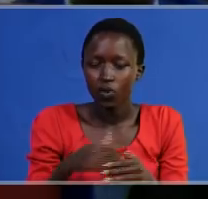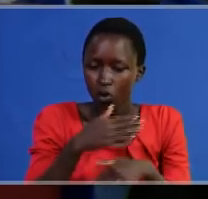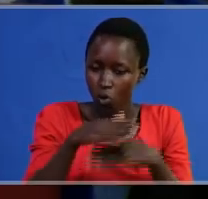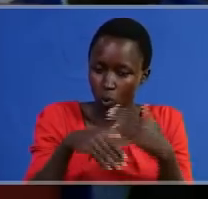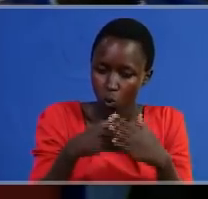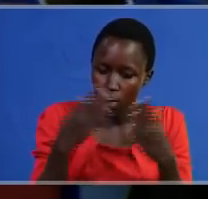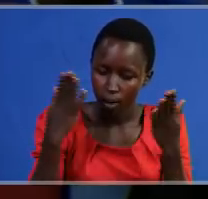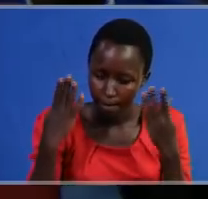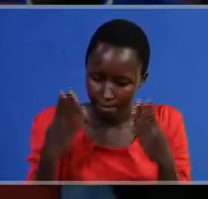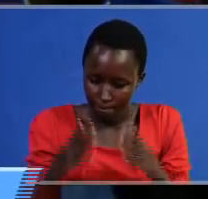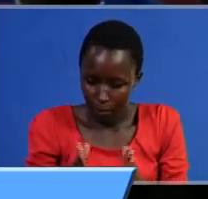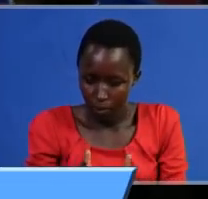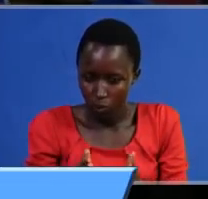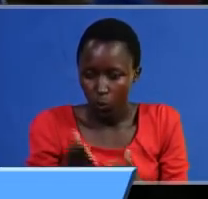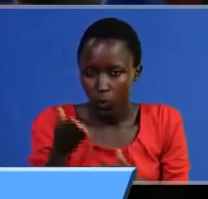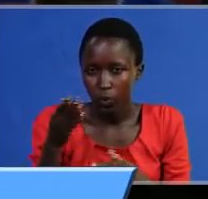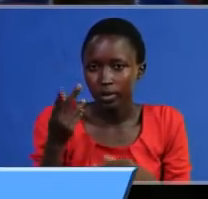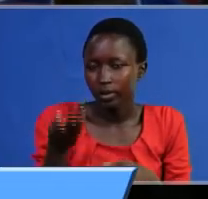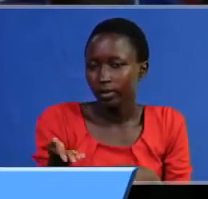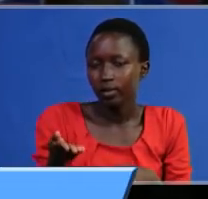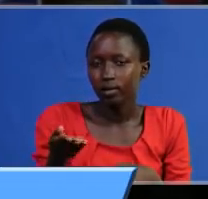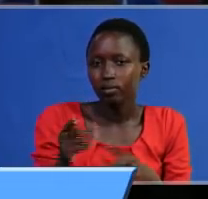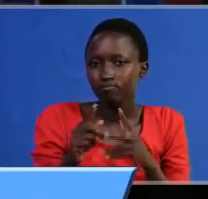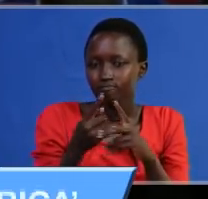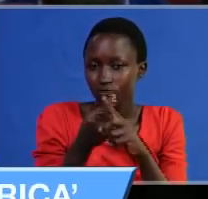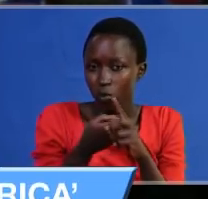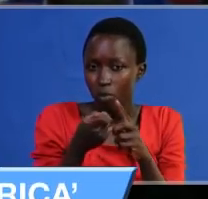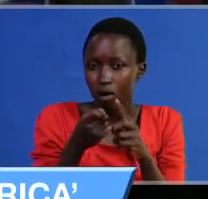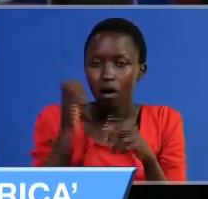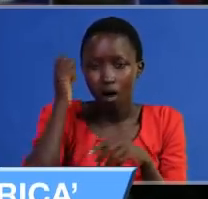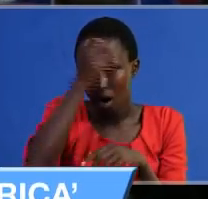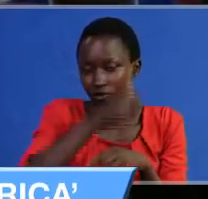All human beings started here in Africa.